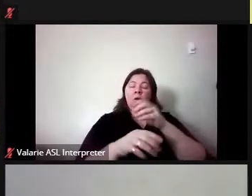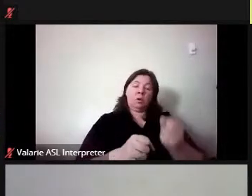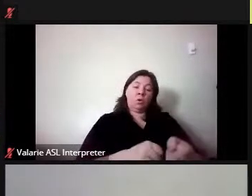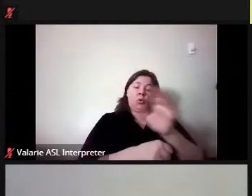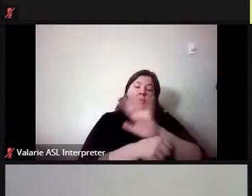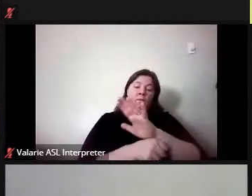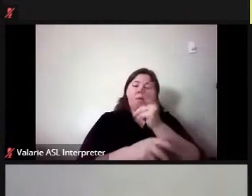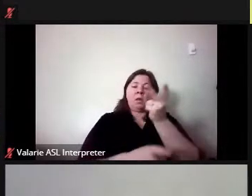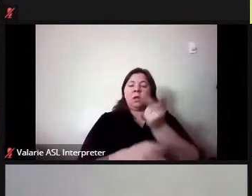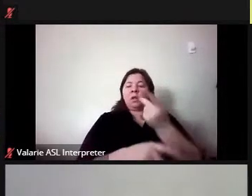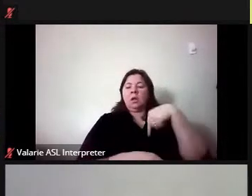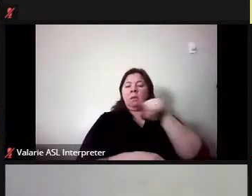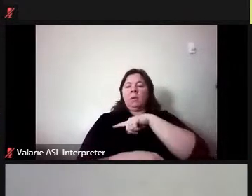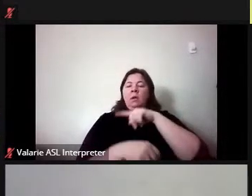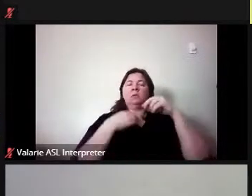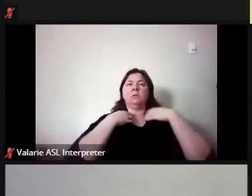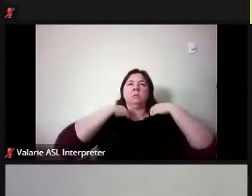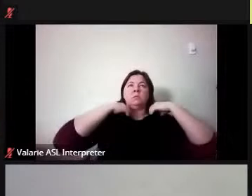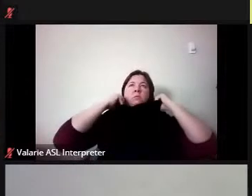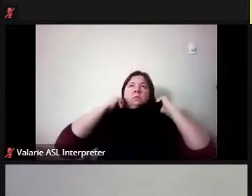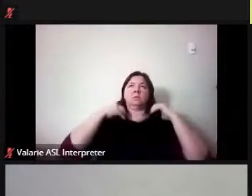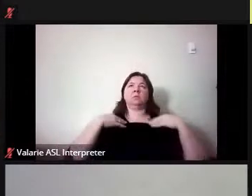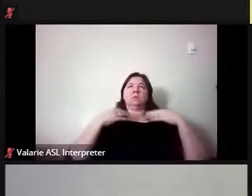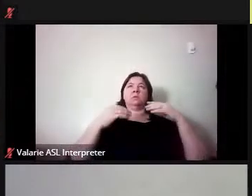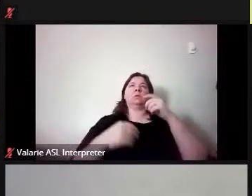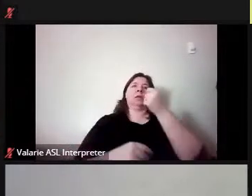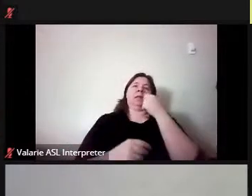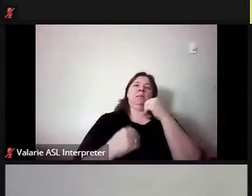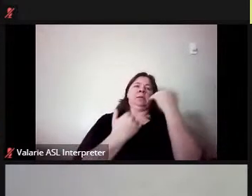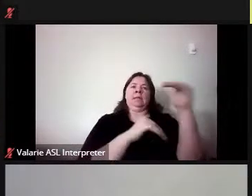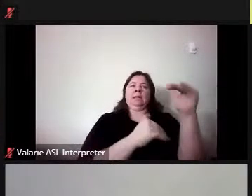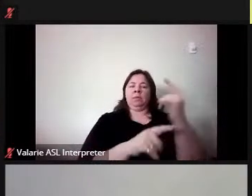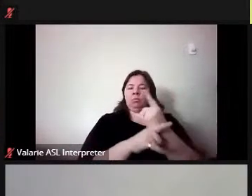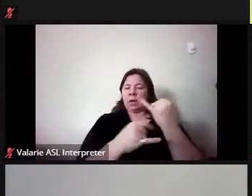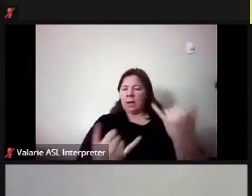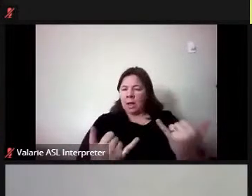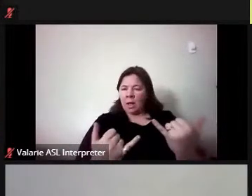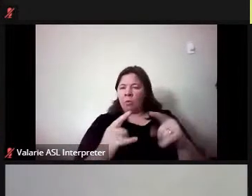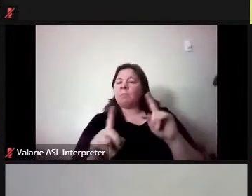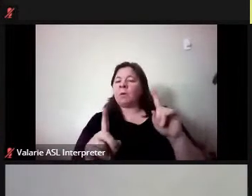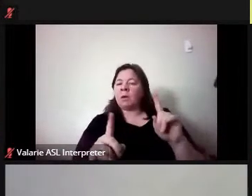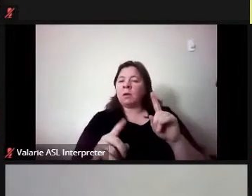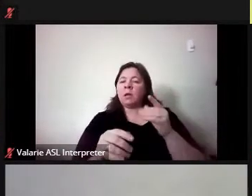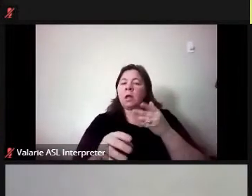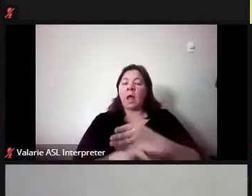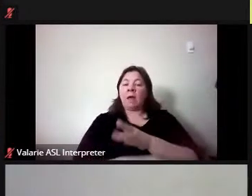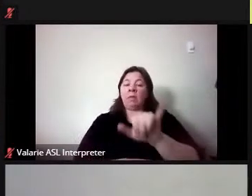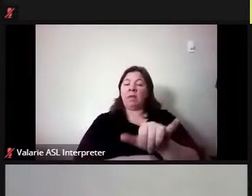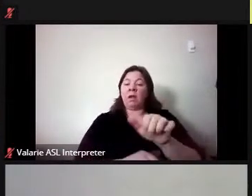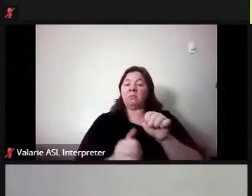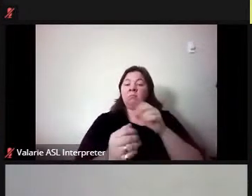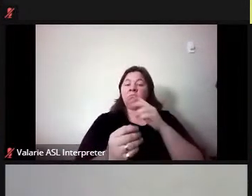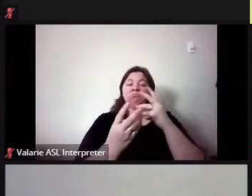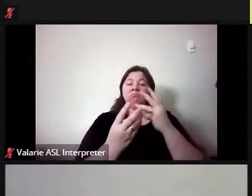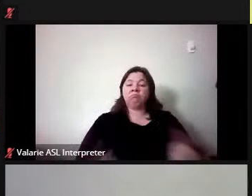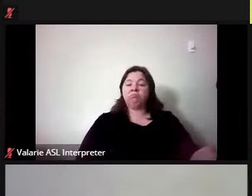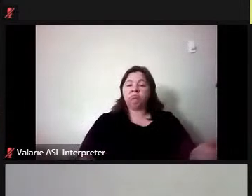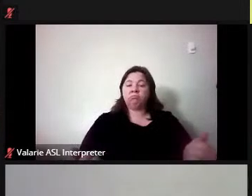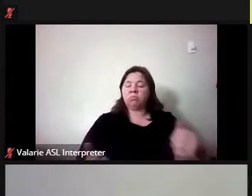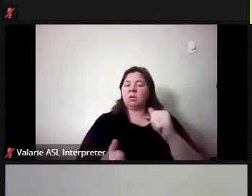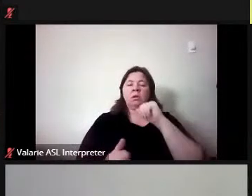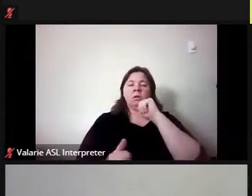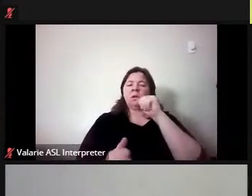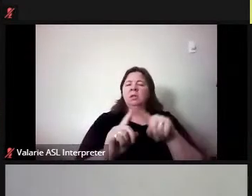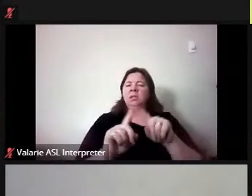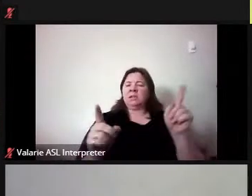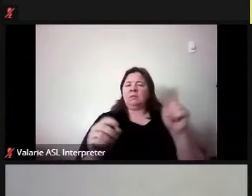is keeping us a bit restricted right now. But once that has passed, and it will, this is no